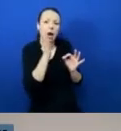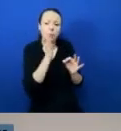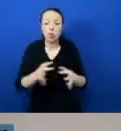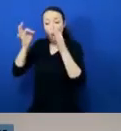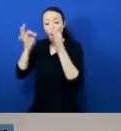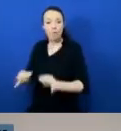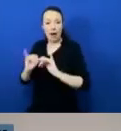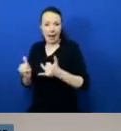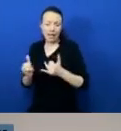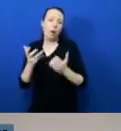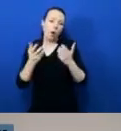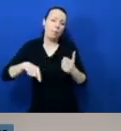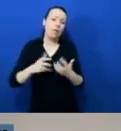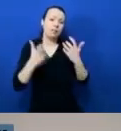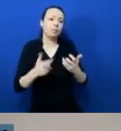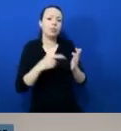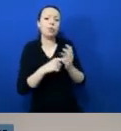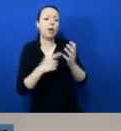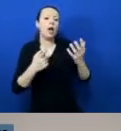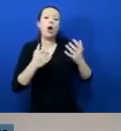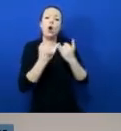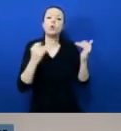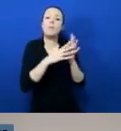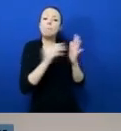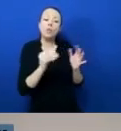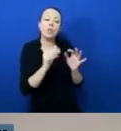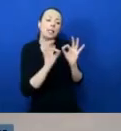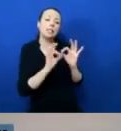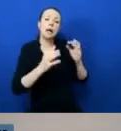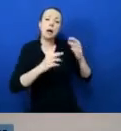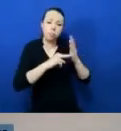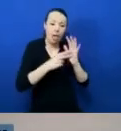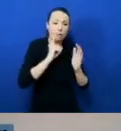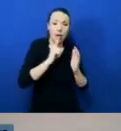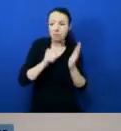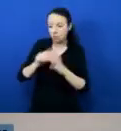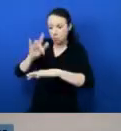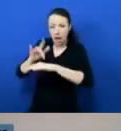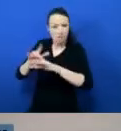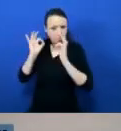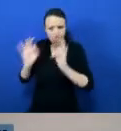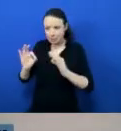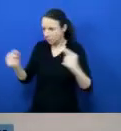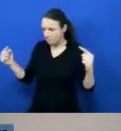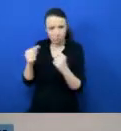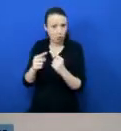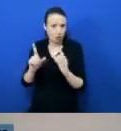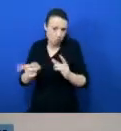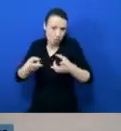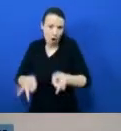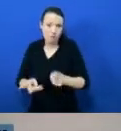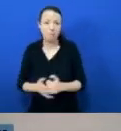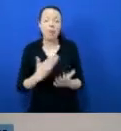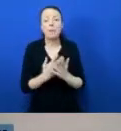comparability between this digital model and the reality, so we can be sure that our solutions are